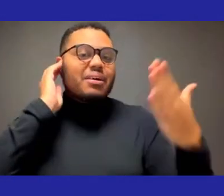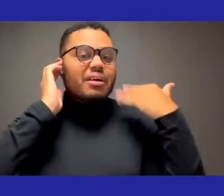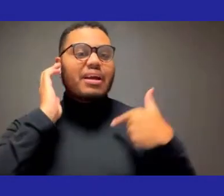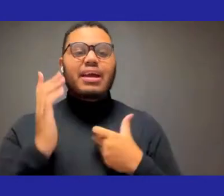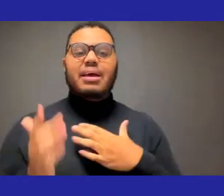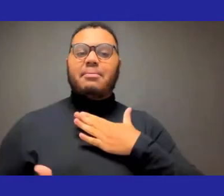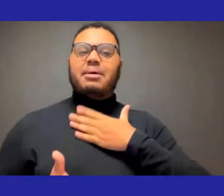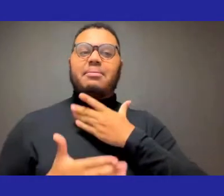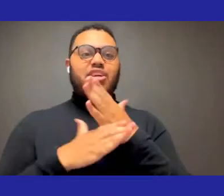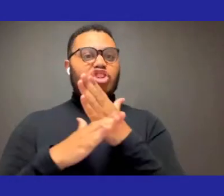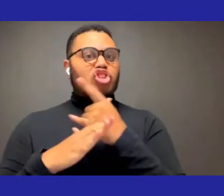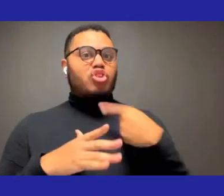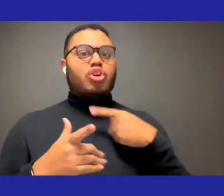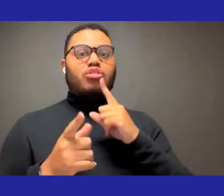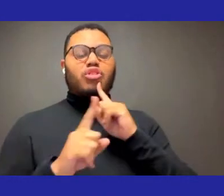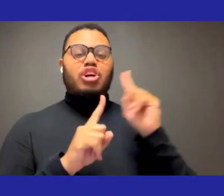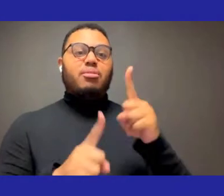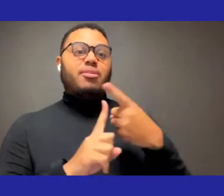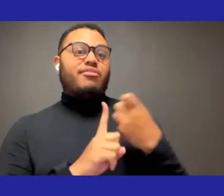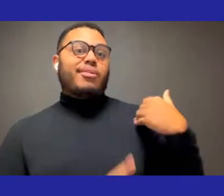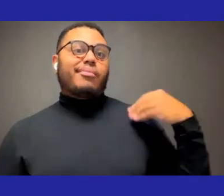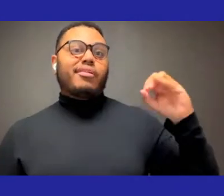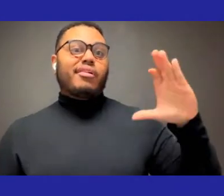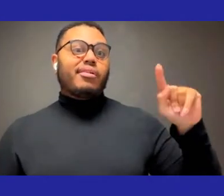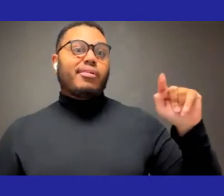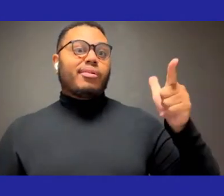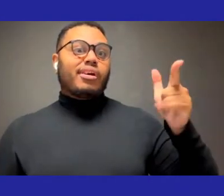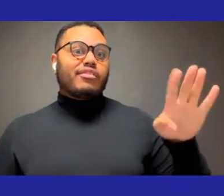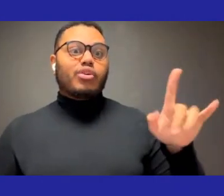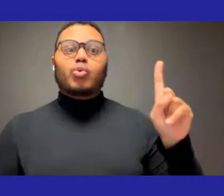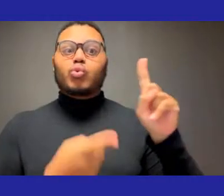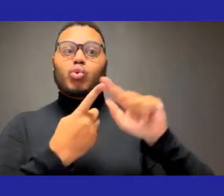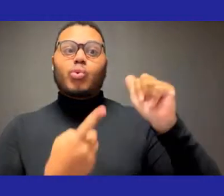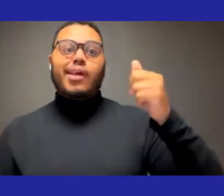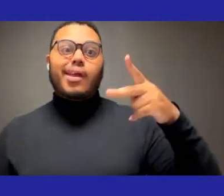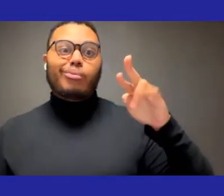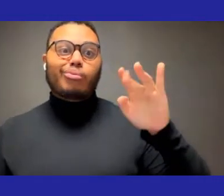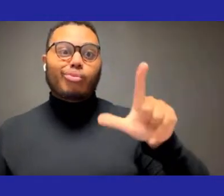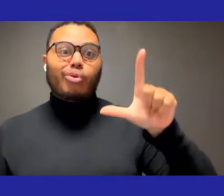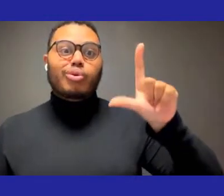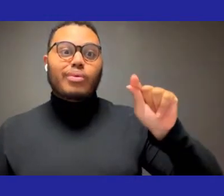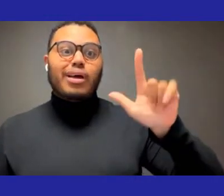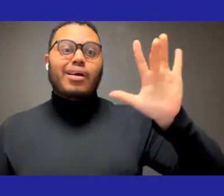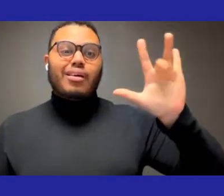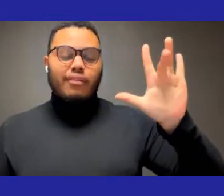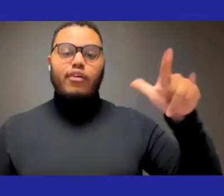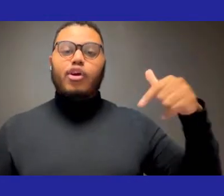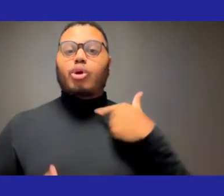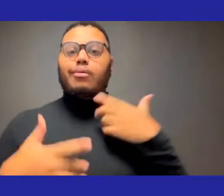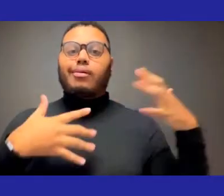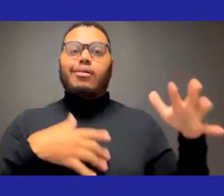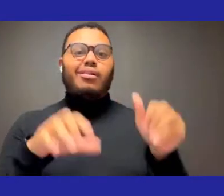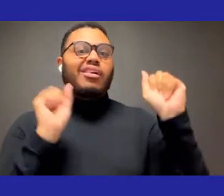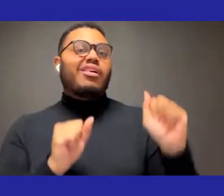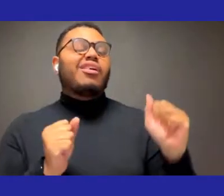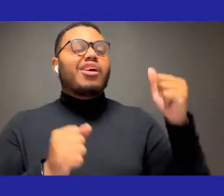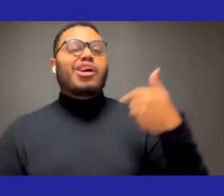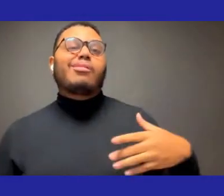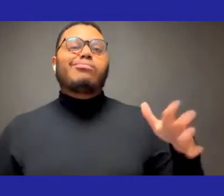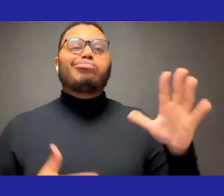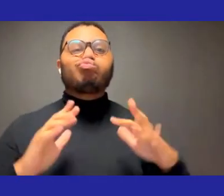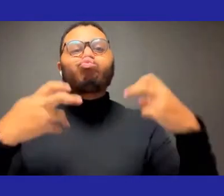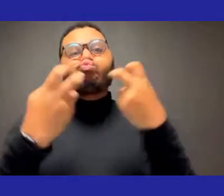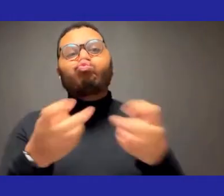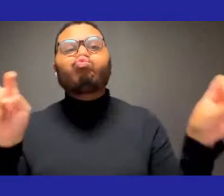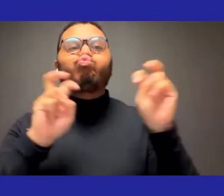from October 2024 to April 2025. We had held a special fireside chat focused on our new